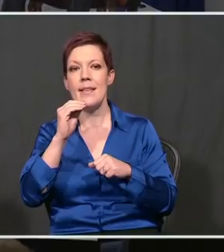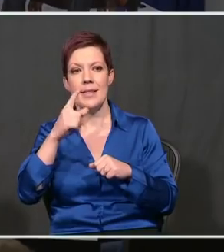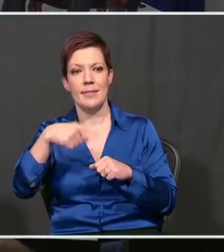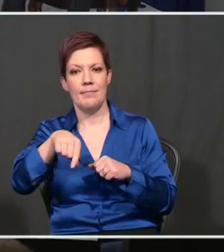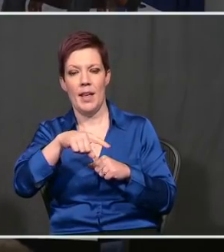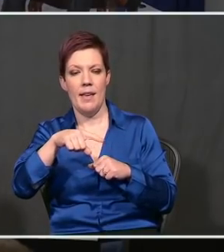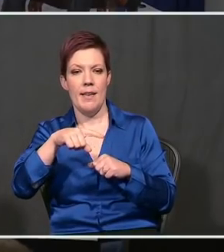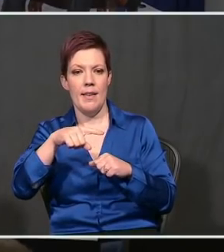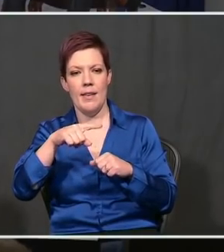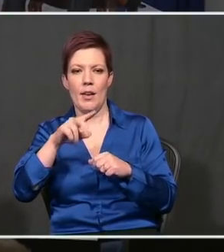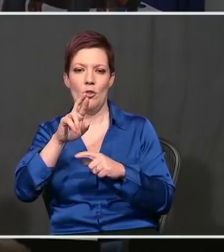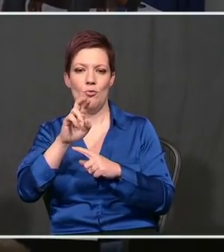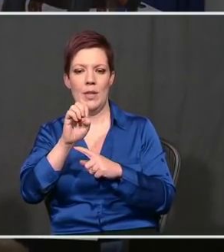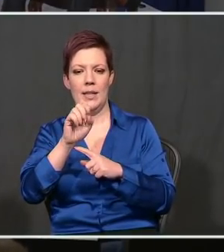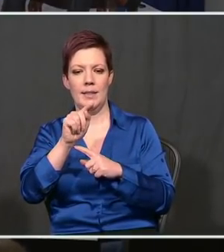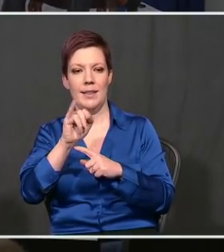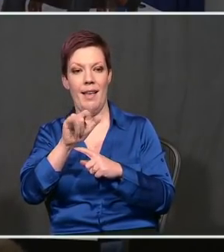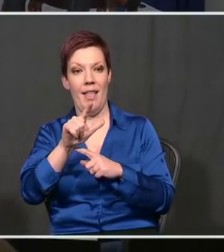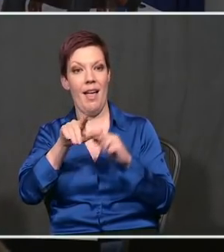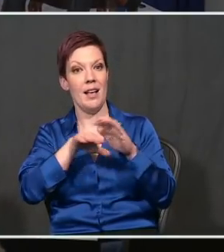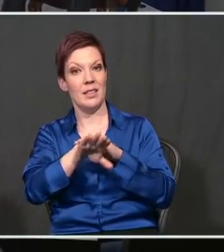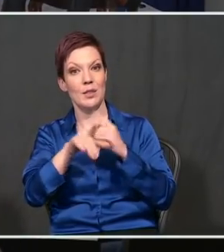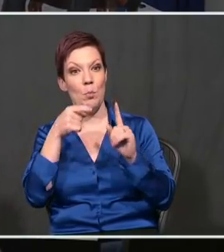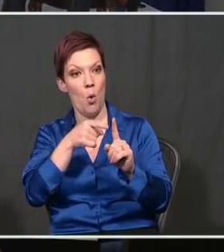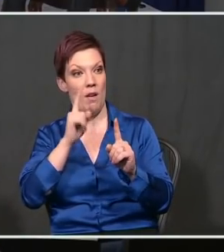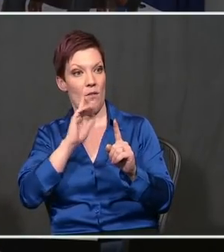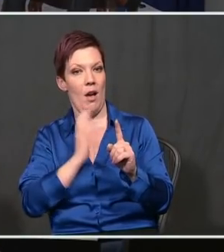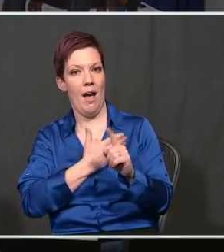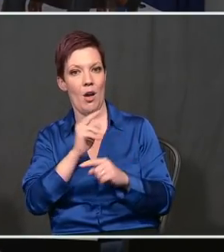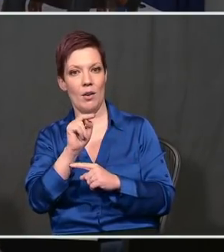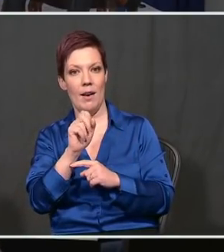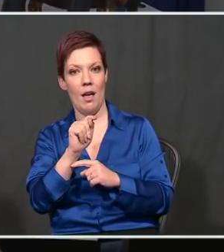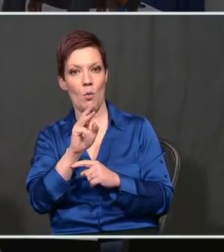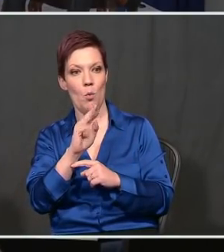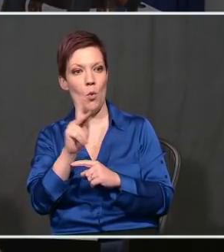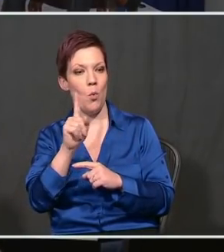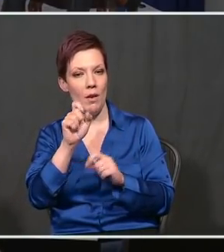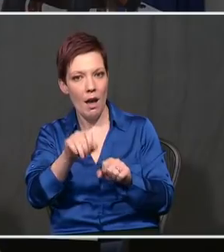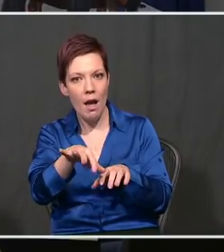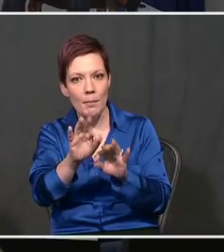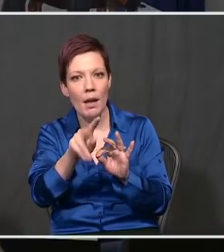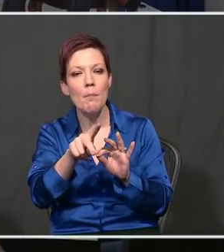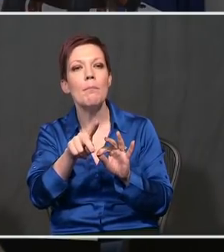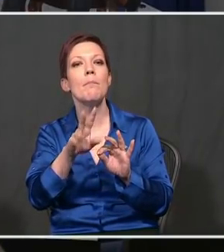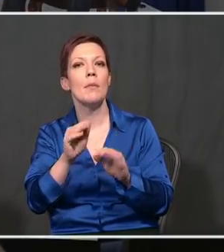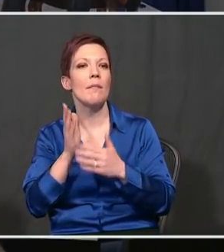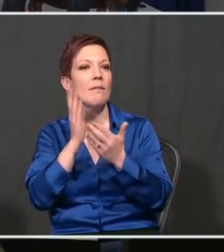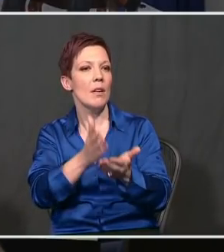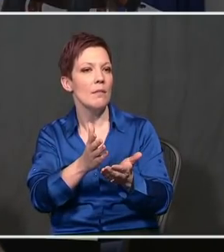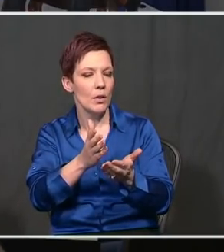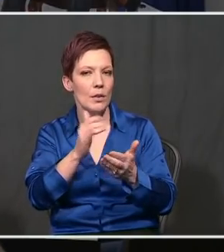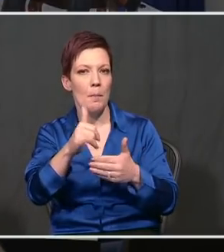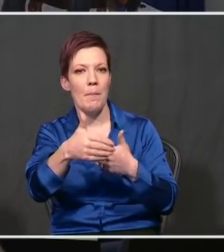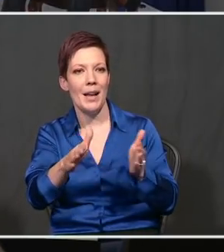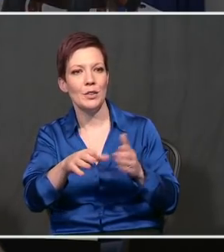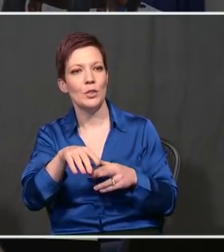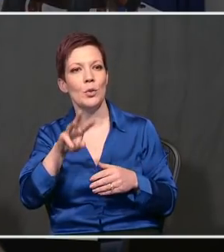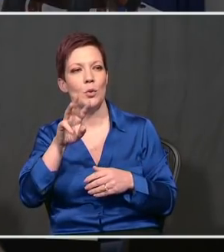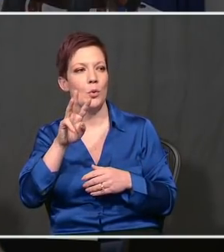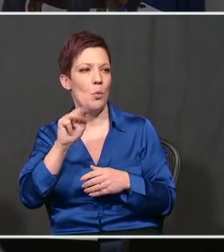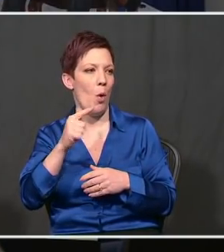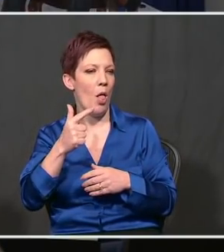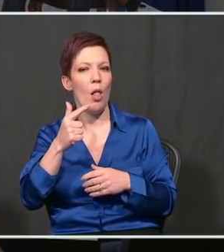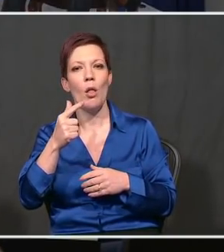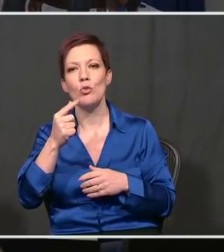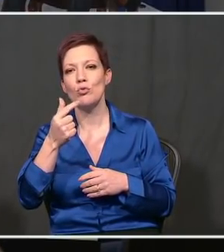retail access points for our networks, where you can pick up and deliver your packages at Walgreens or CVS. So we know their business well. We're